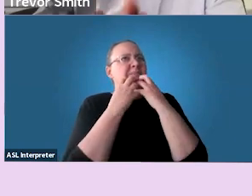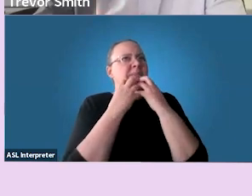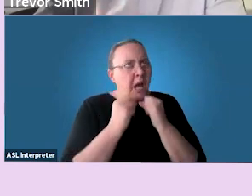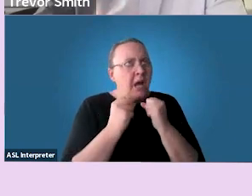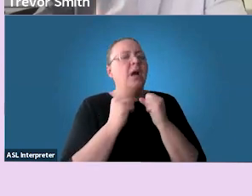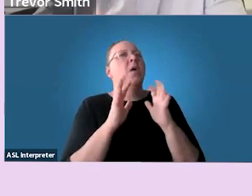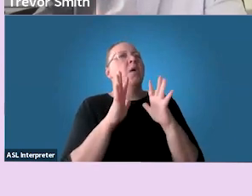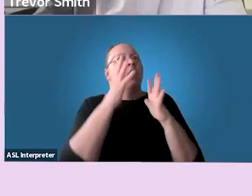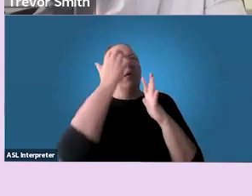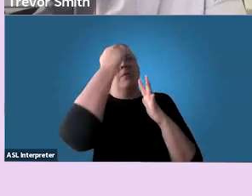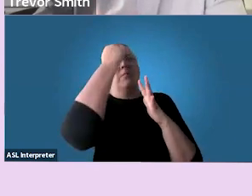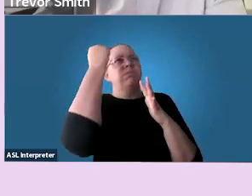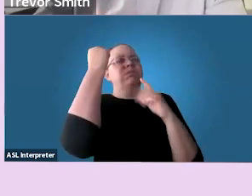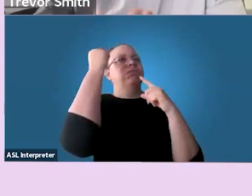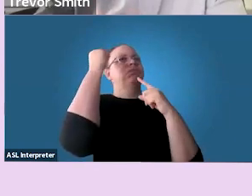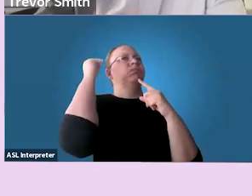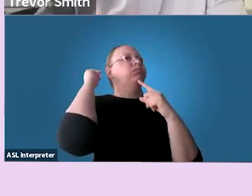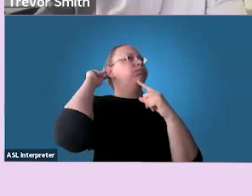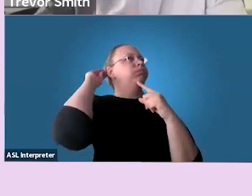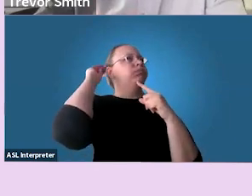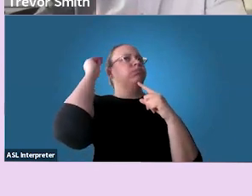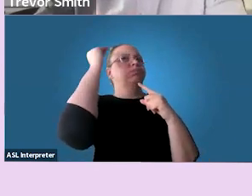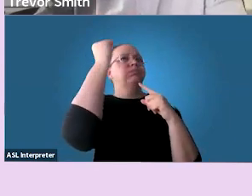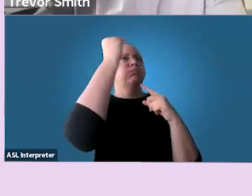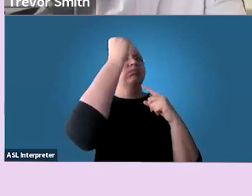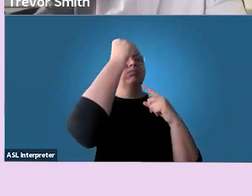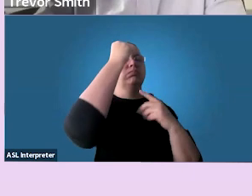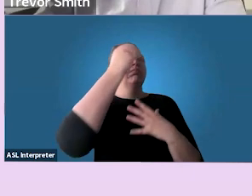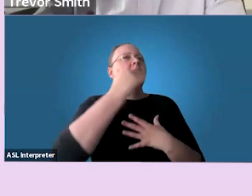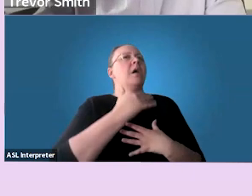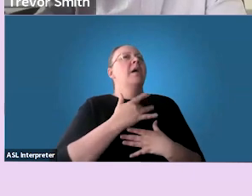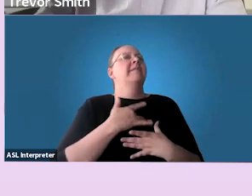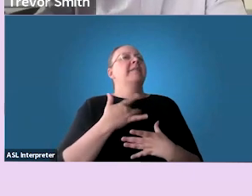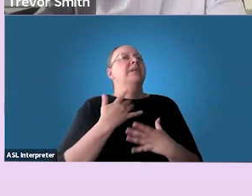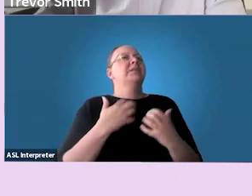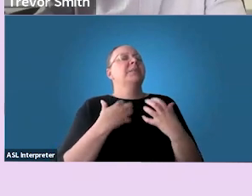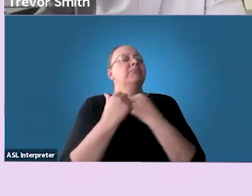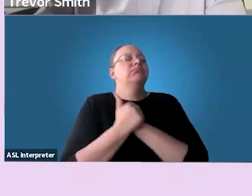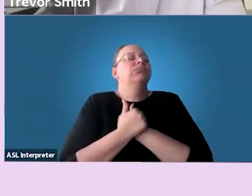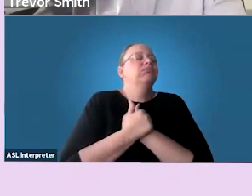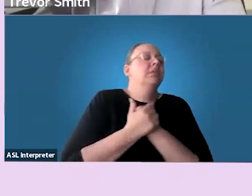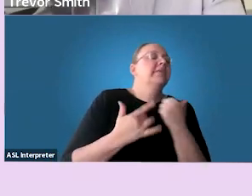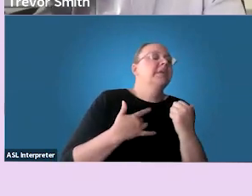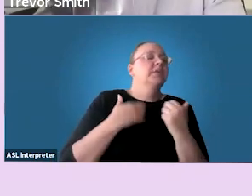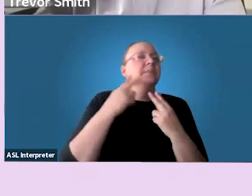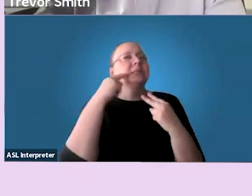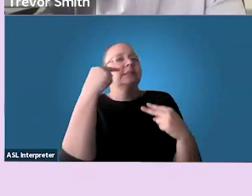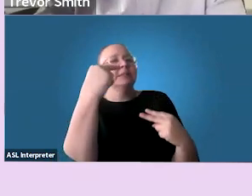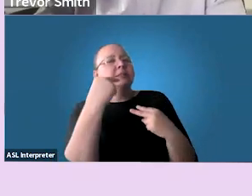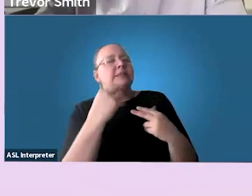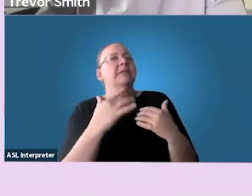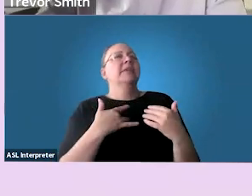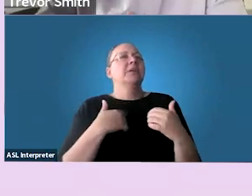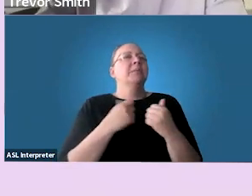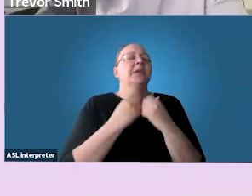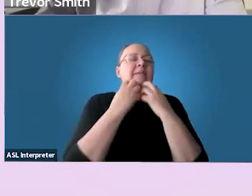memory rise in your body. How did it feel to be held? How did it feel to be seen? How did it feel to be valued?